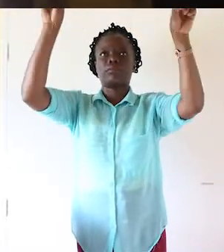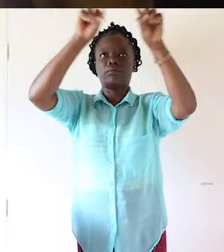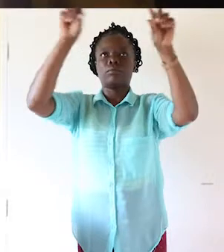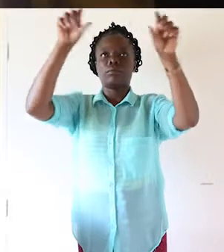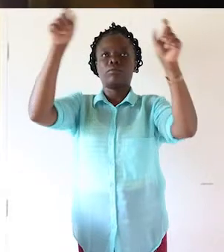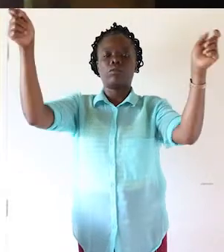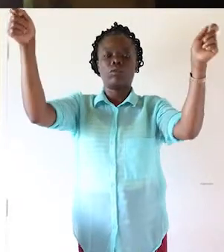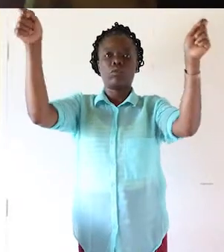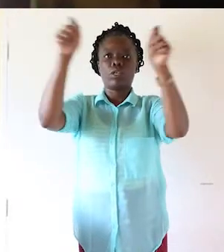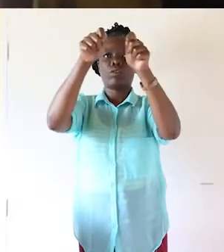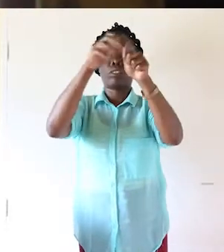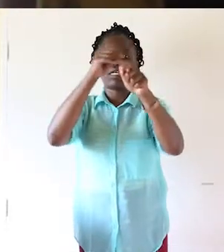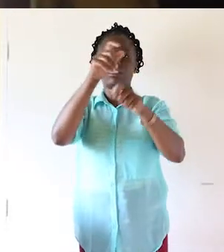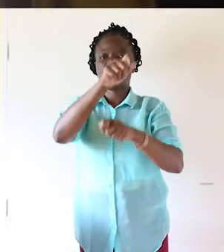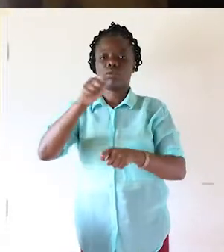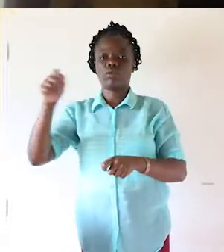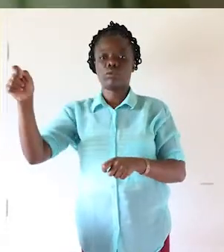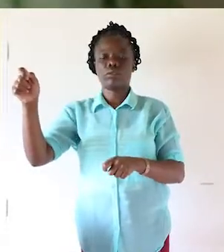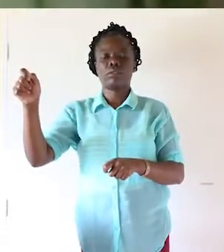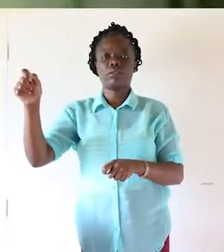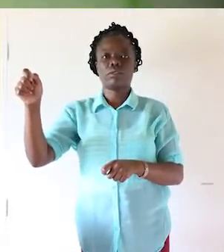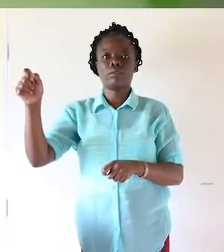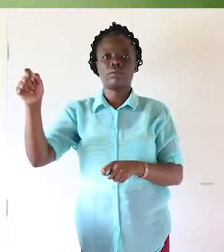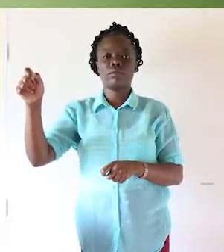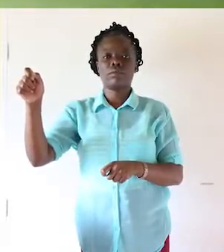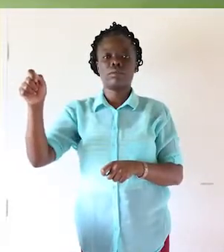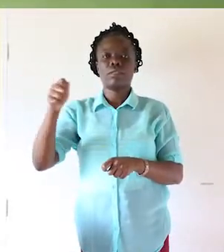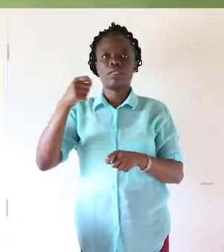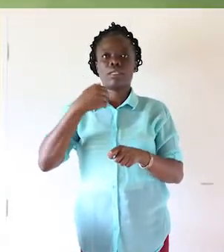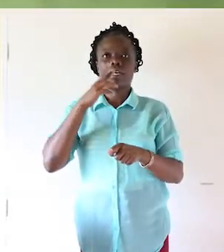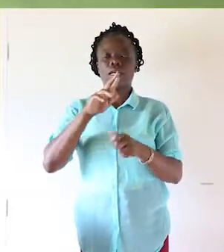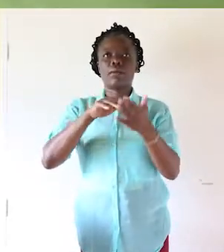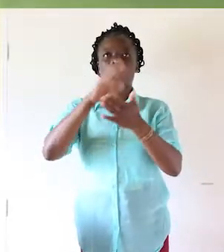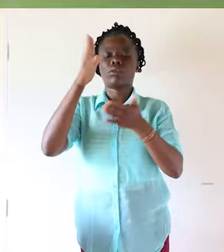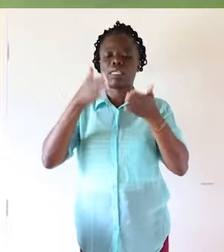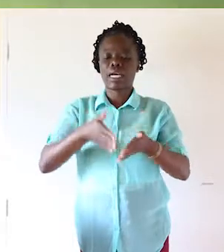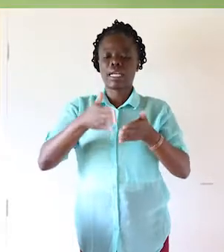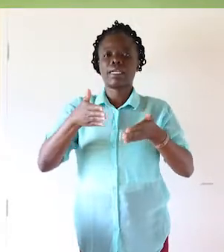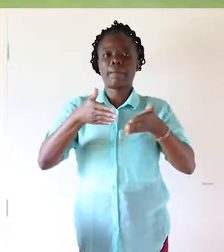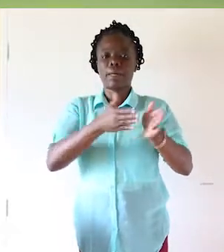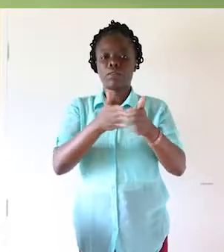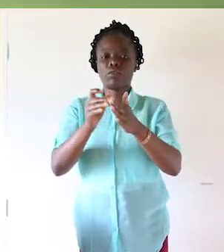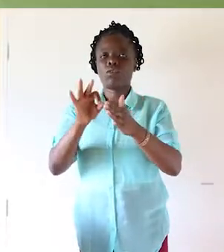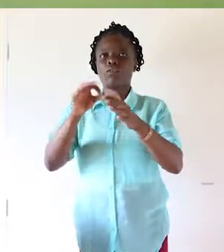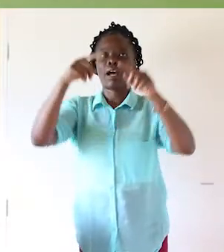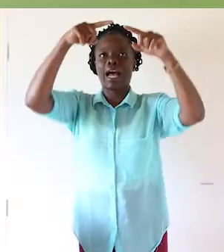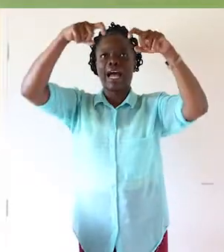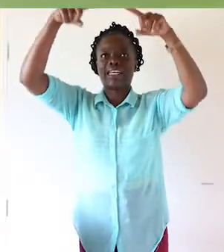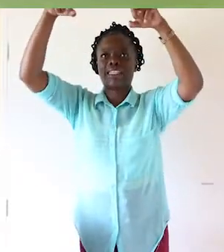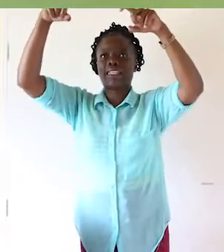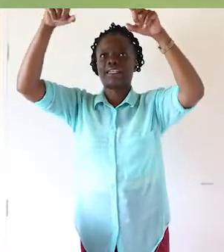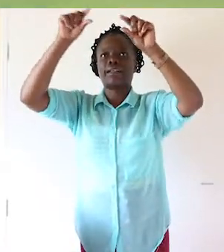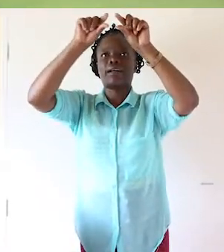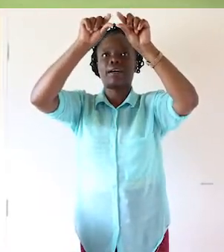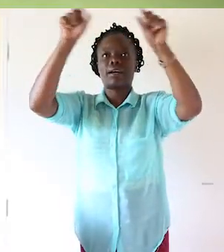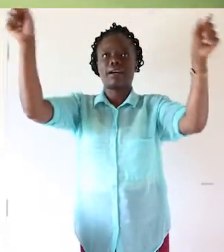liners for windows and doors openings. They are the most current methods of hanging